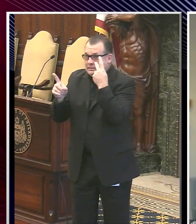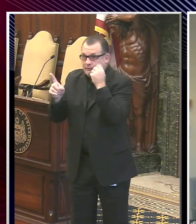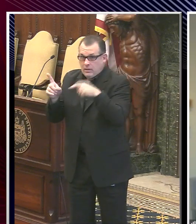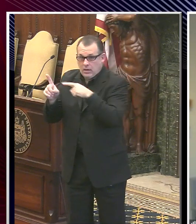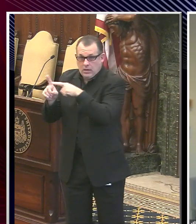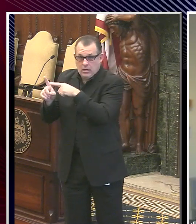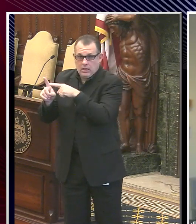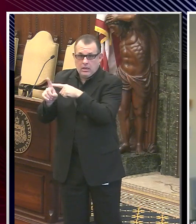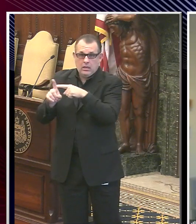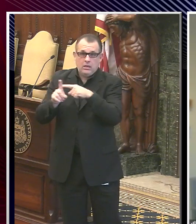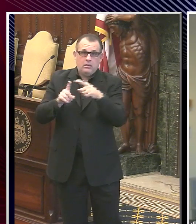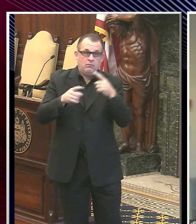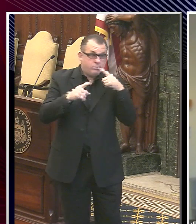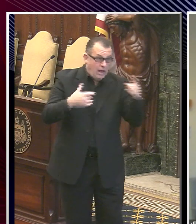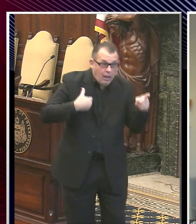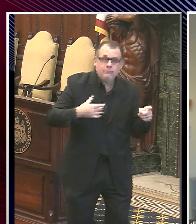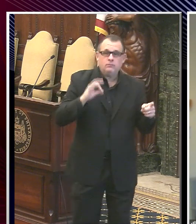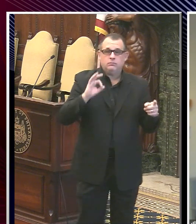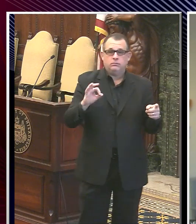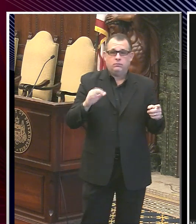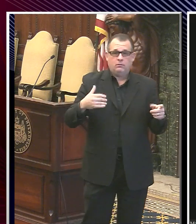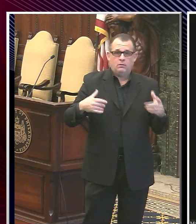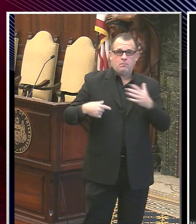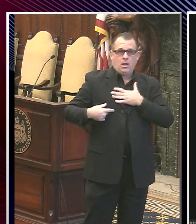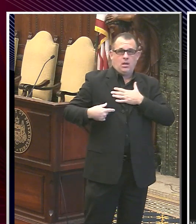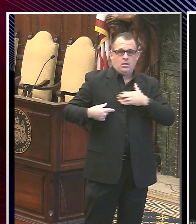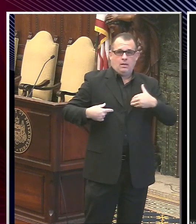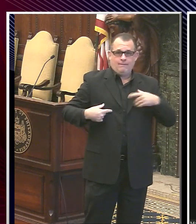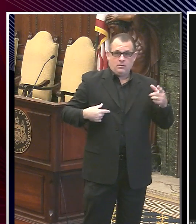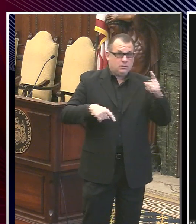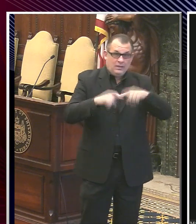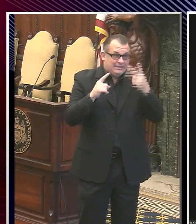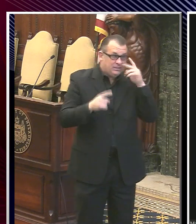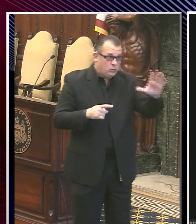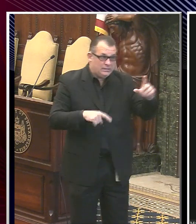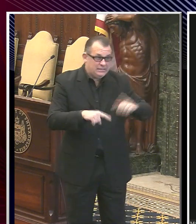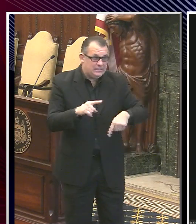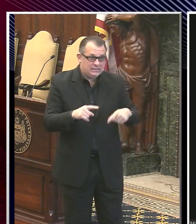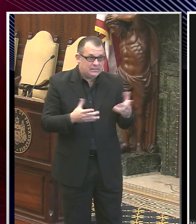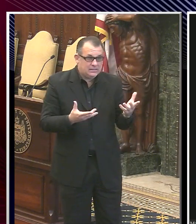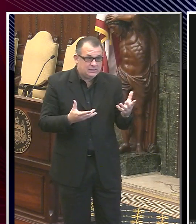All right, I've got it now. I've got it now, Mike. We're not seeing it though.